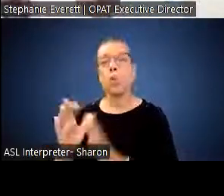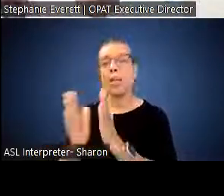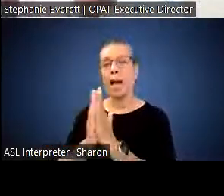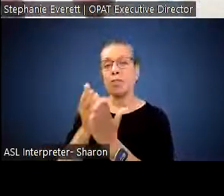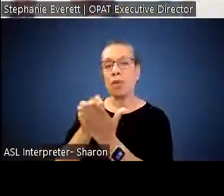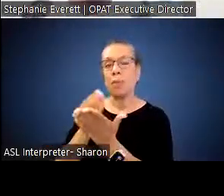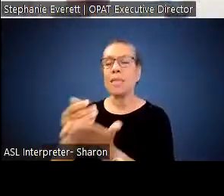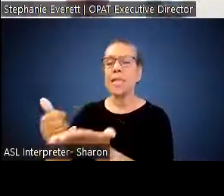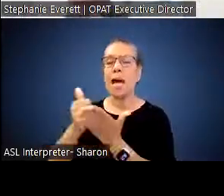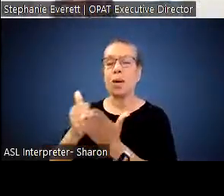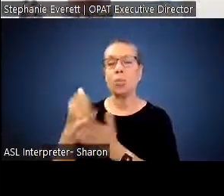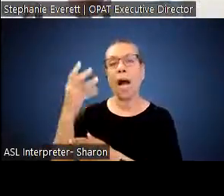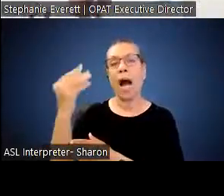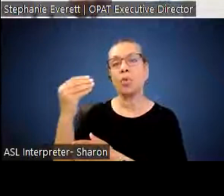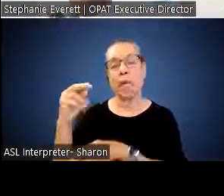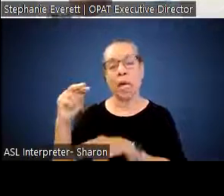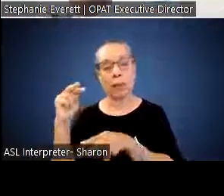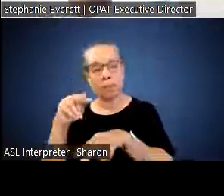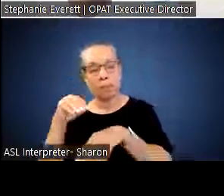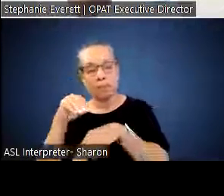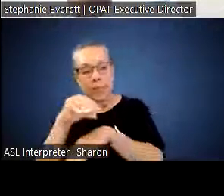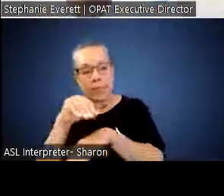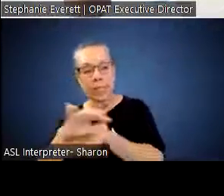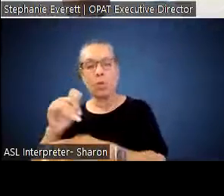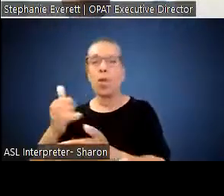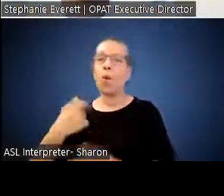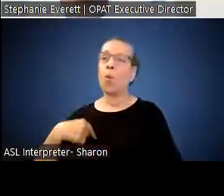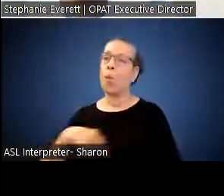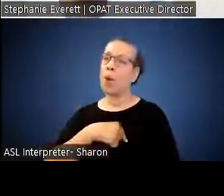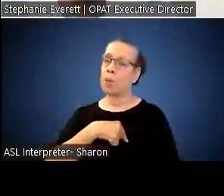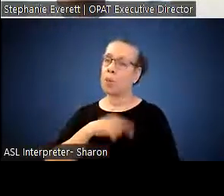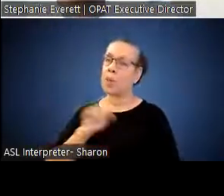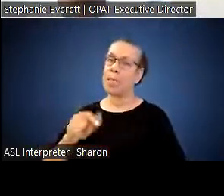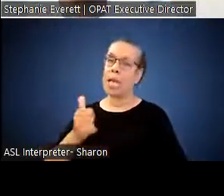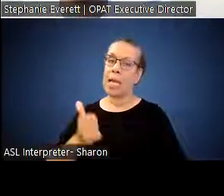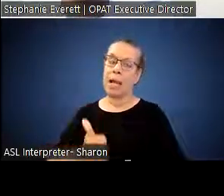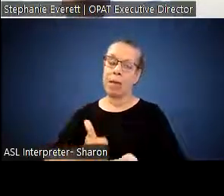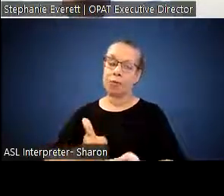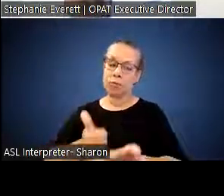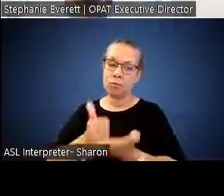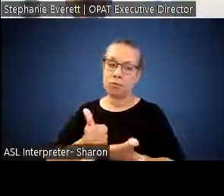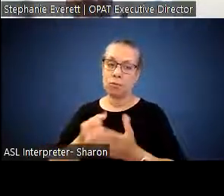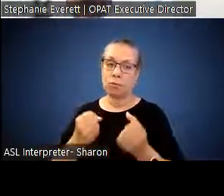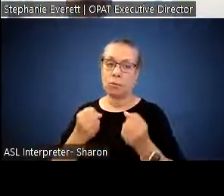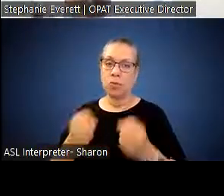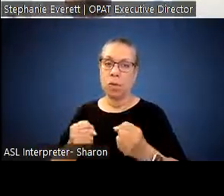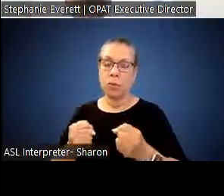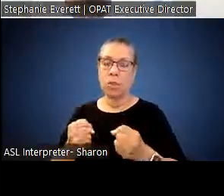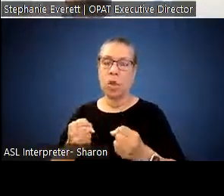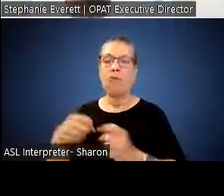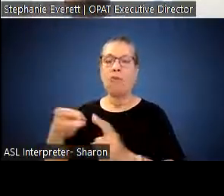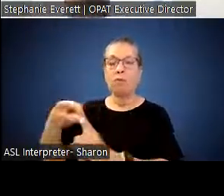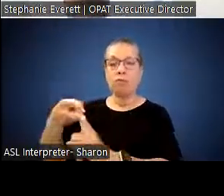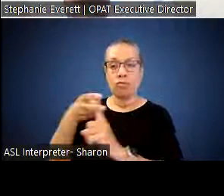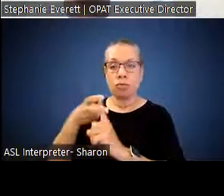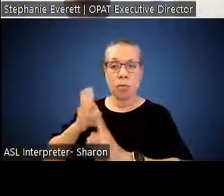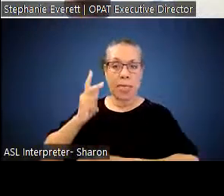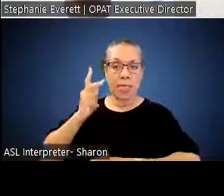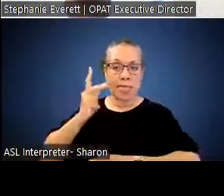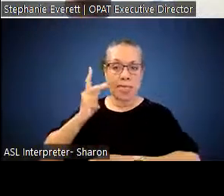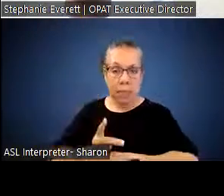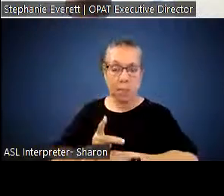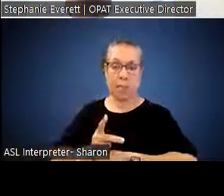that and see ways that we can strengthen the relationship of hiring, retention, and promotion of